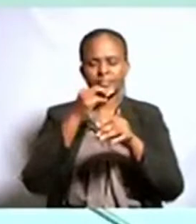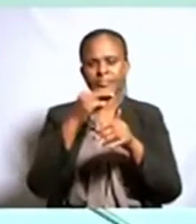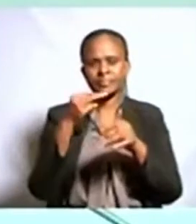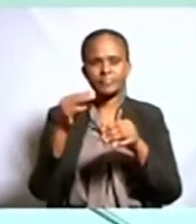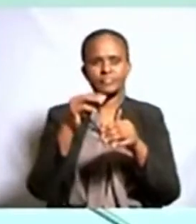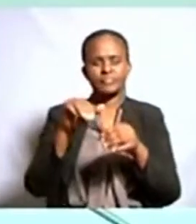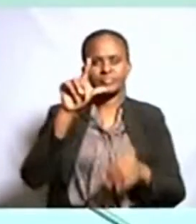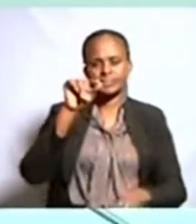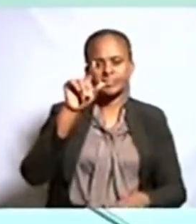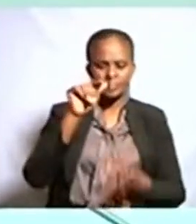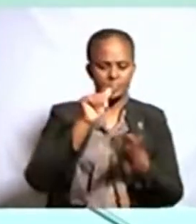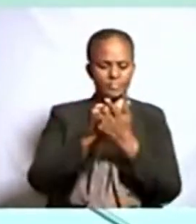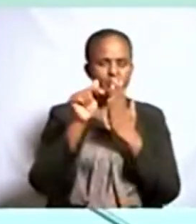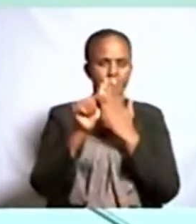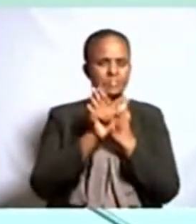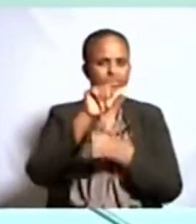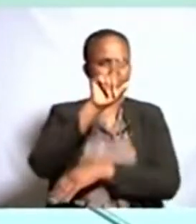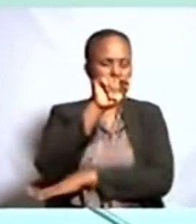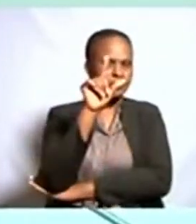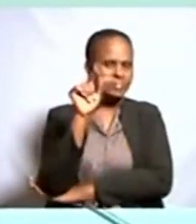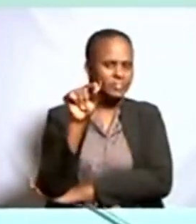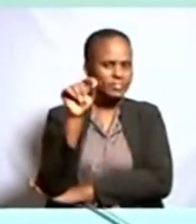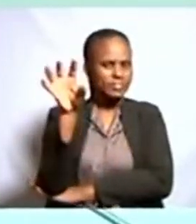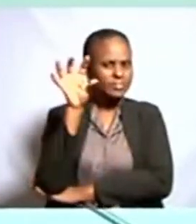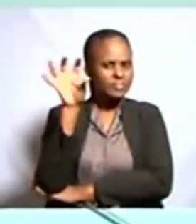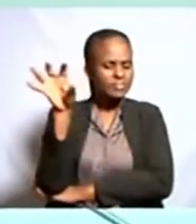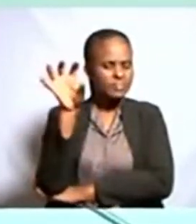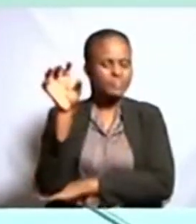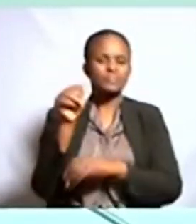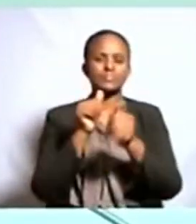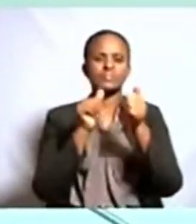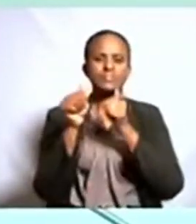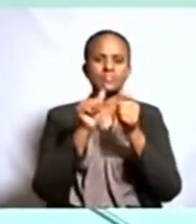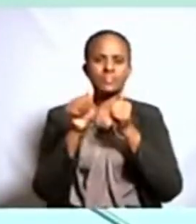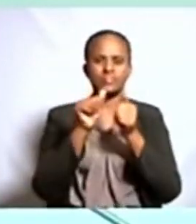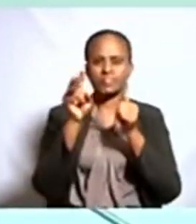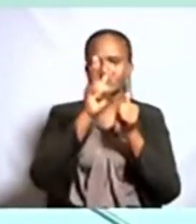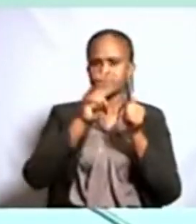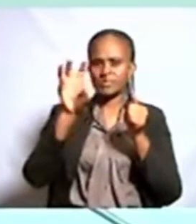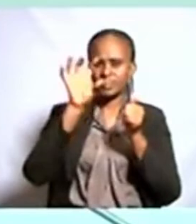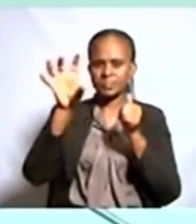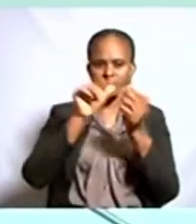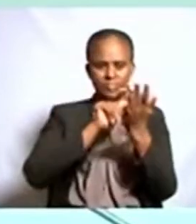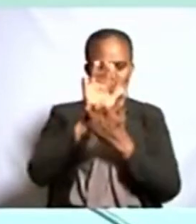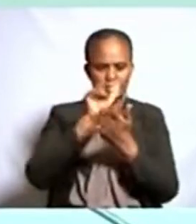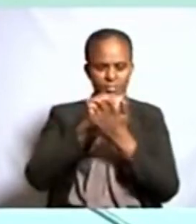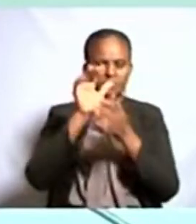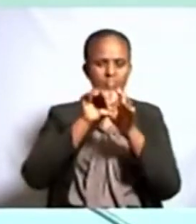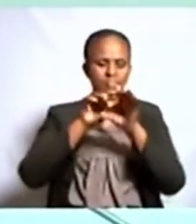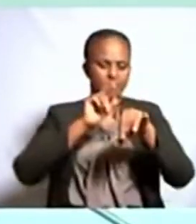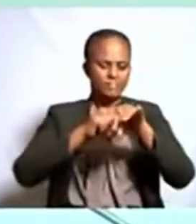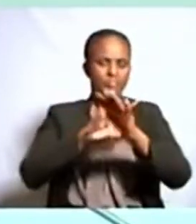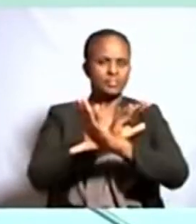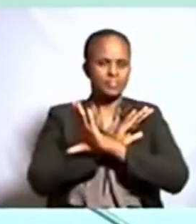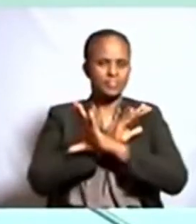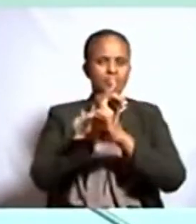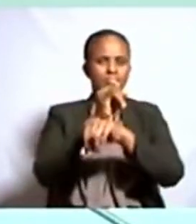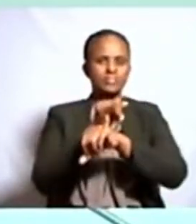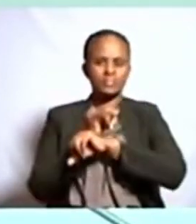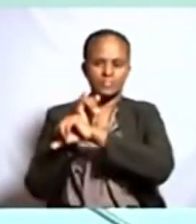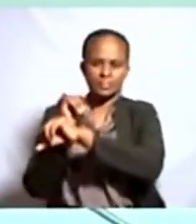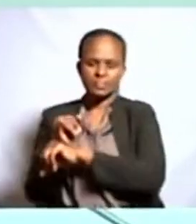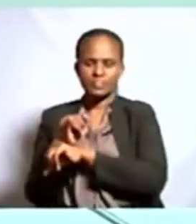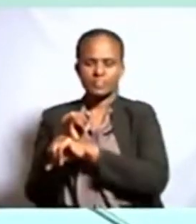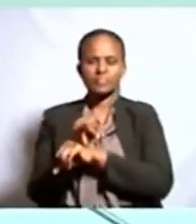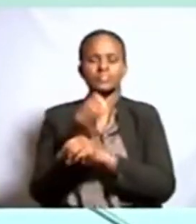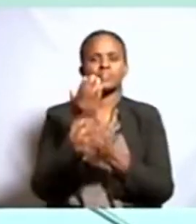On 20th August 2020, the Provincial Administration, Western Province, published an advert in the Times of Zambia newspaper to invite bids from